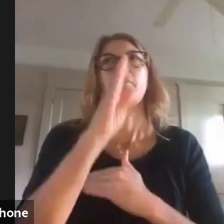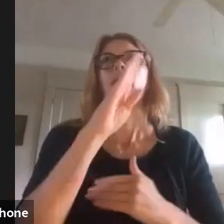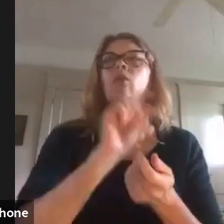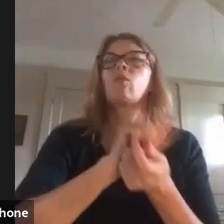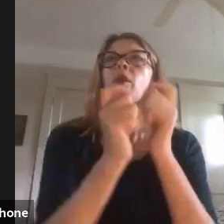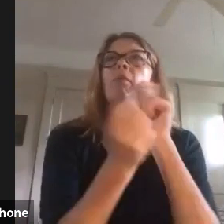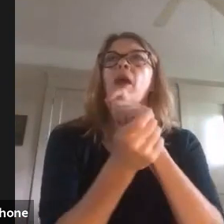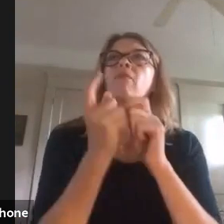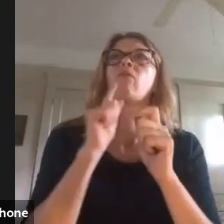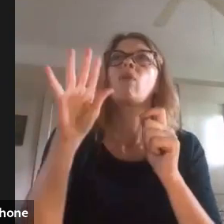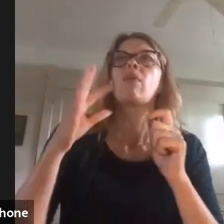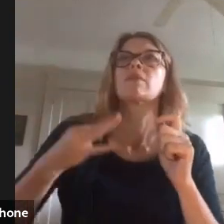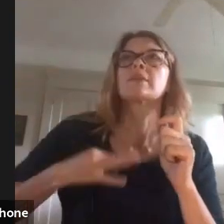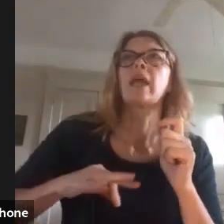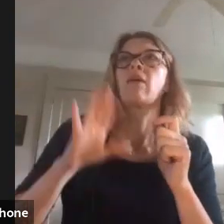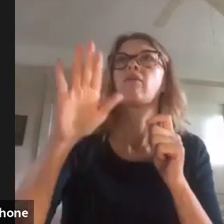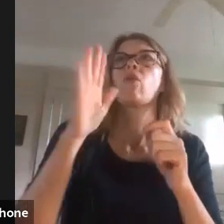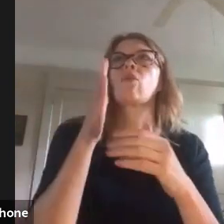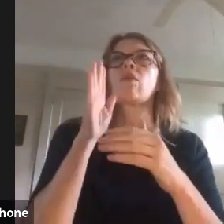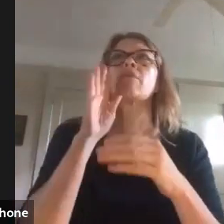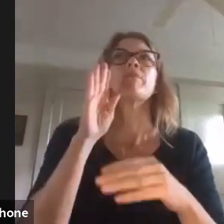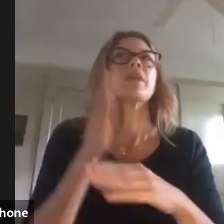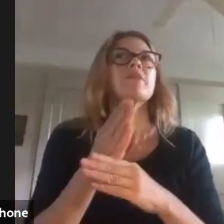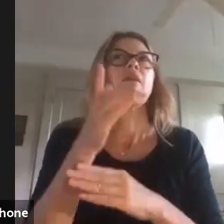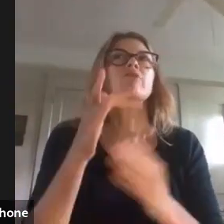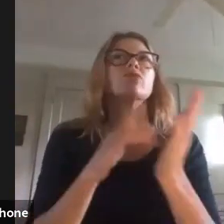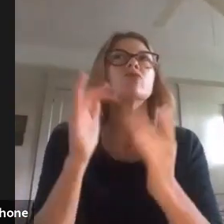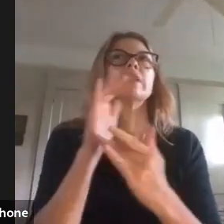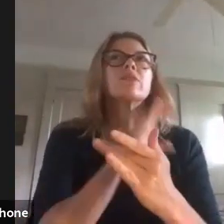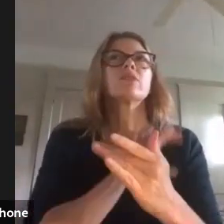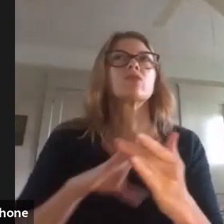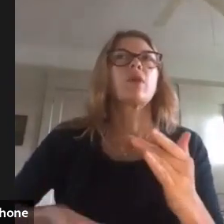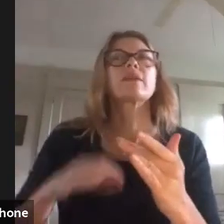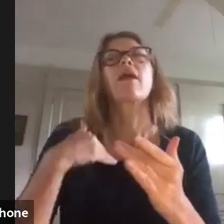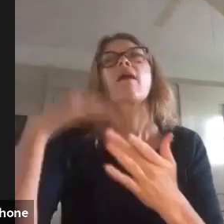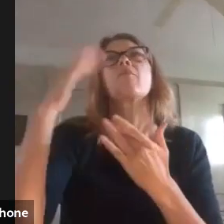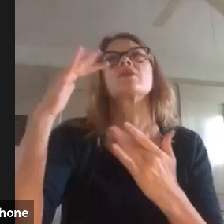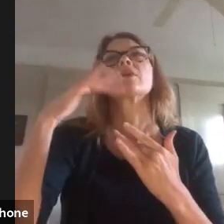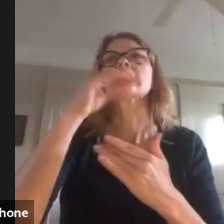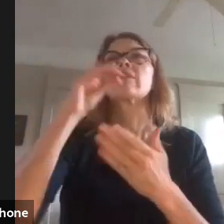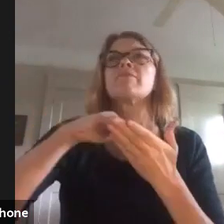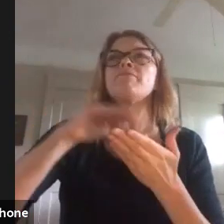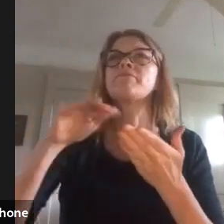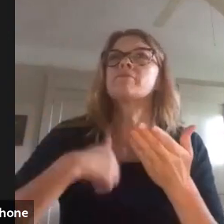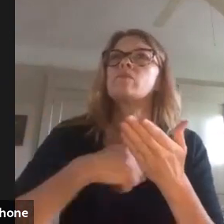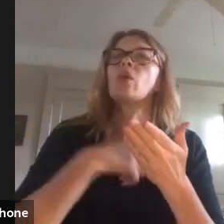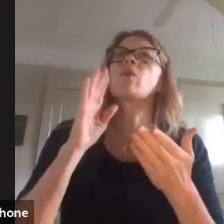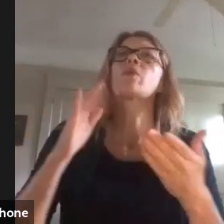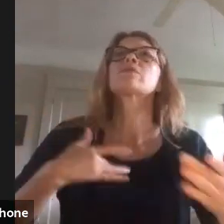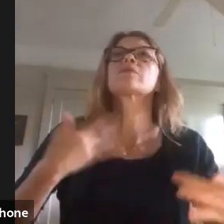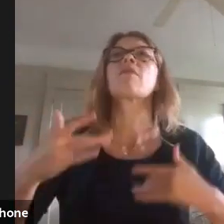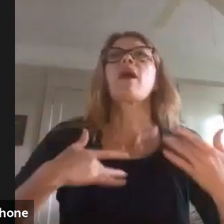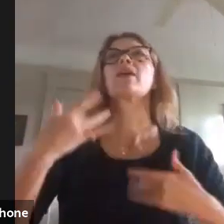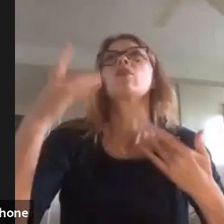the sake of your Son, Jesus Christ, have mercy on us and forgive us, that we may delight in your